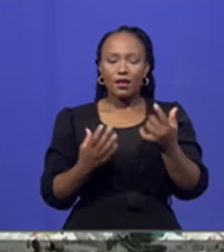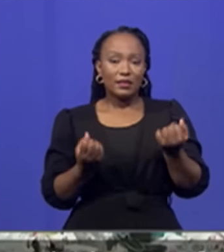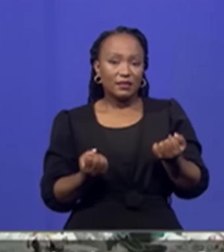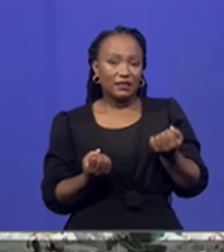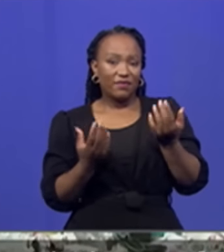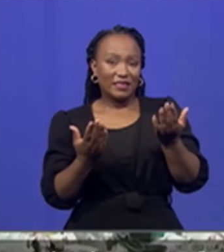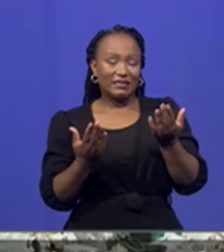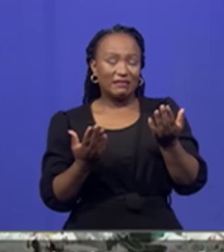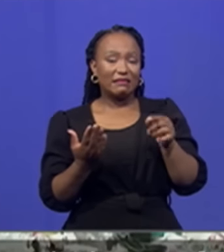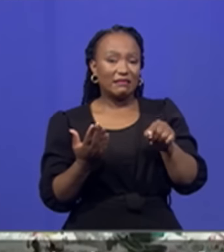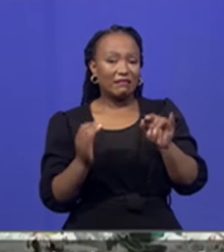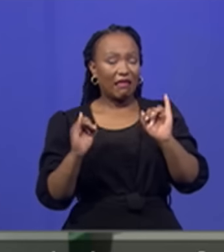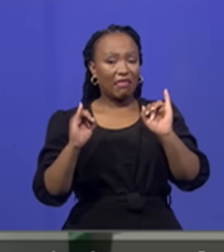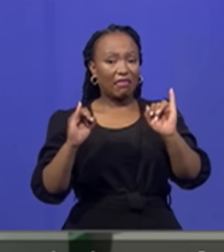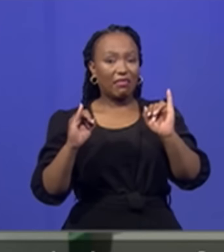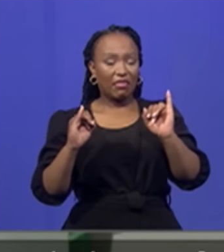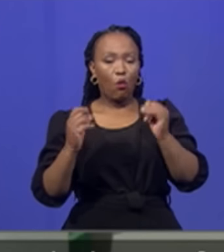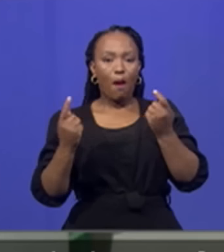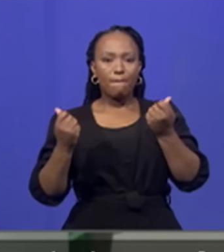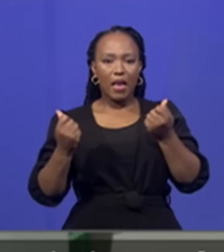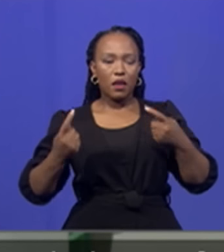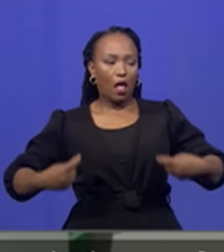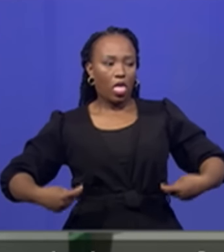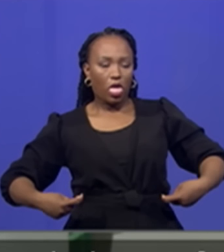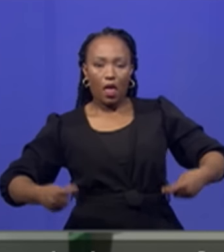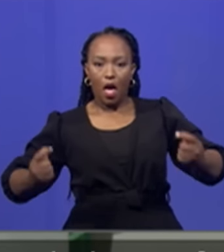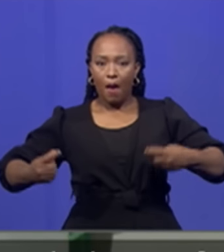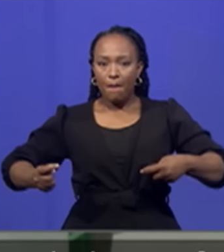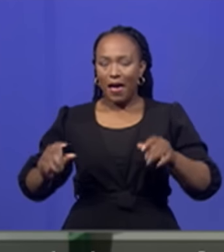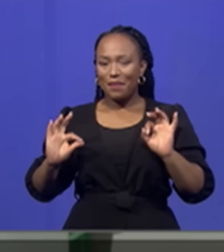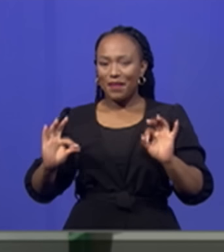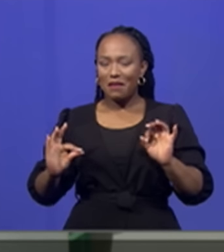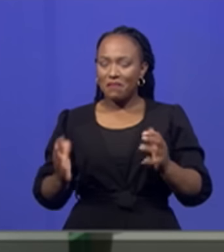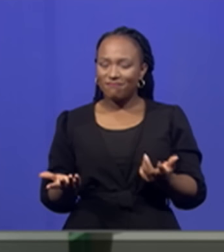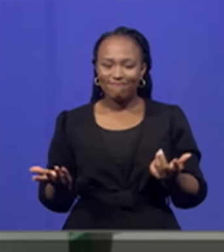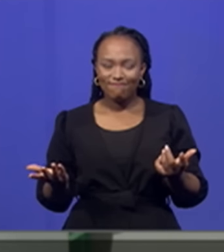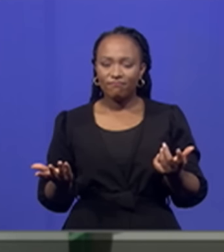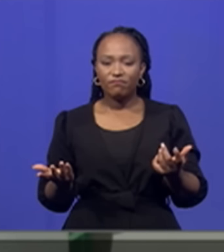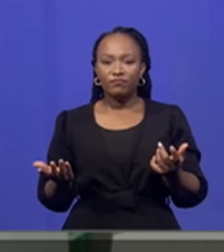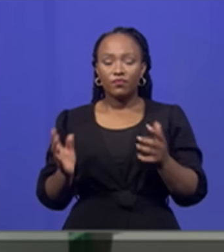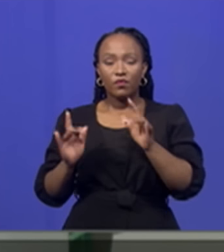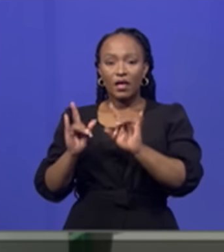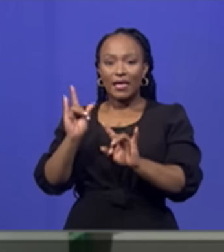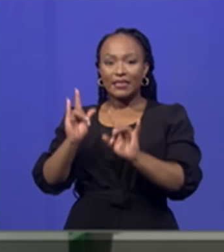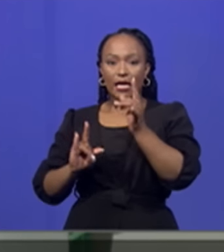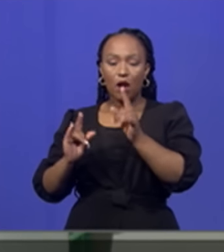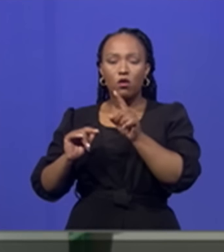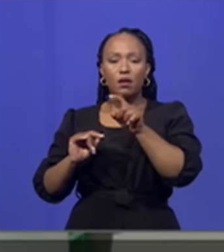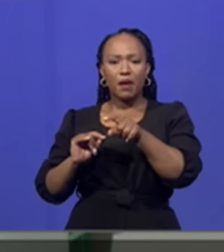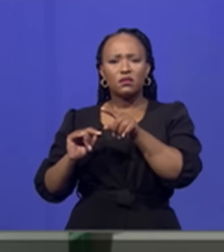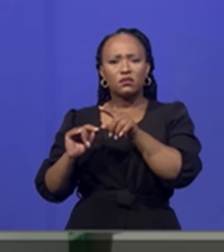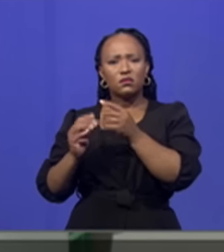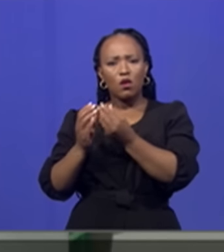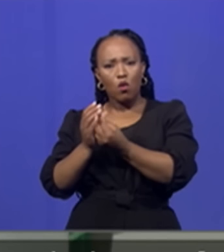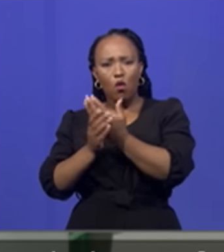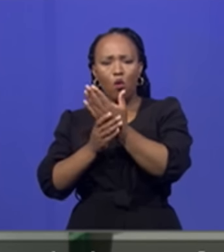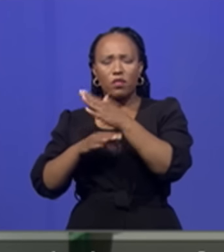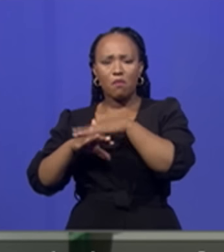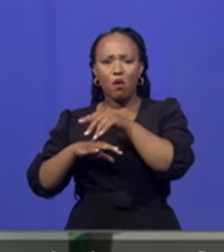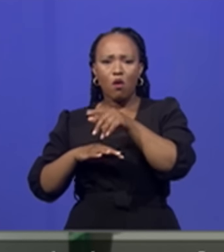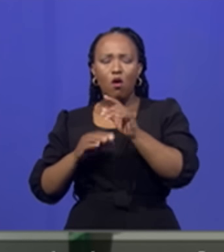ke go dirisa ditšhono sentle. The town should be a growth town compared to Rustenburg or